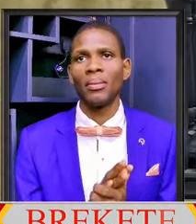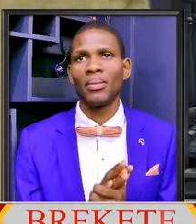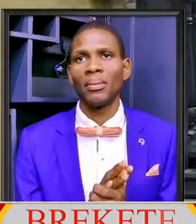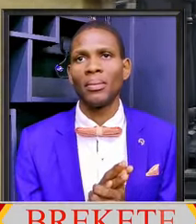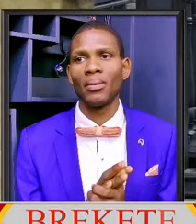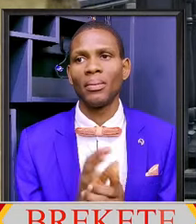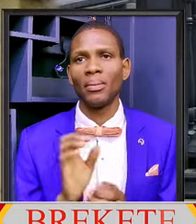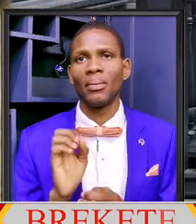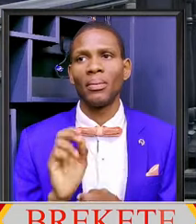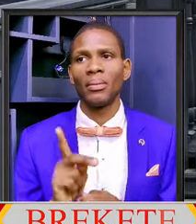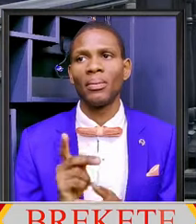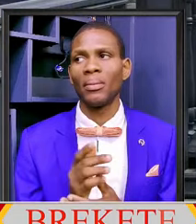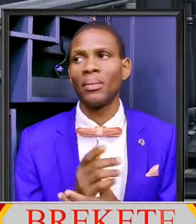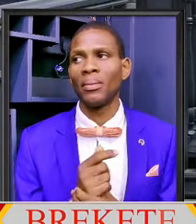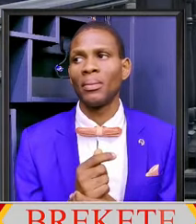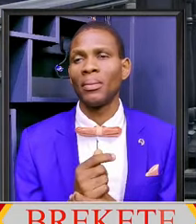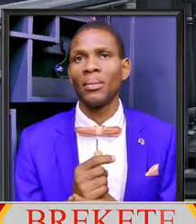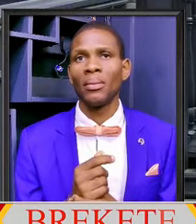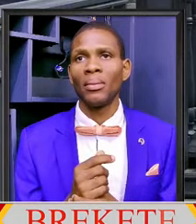okay.